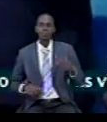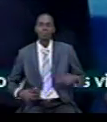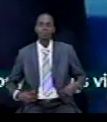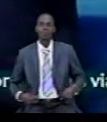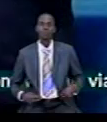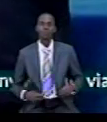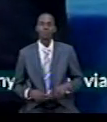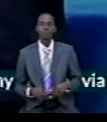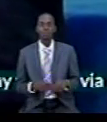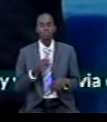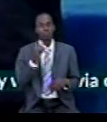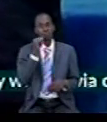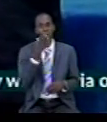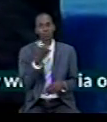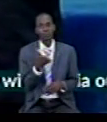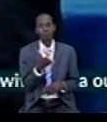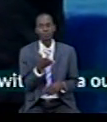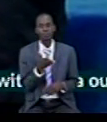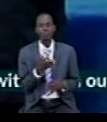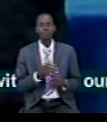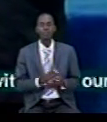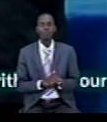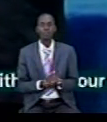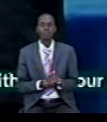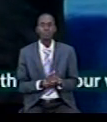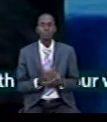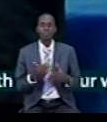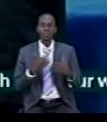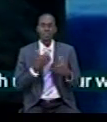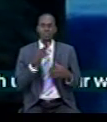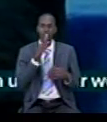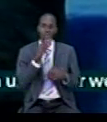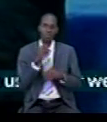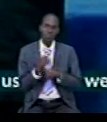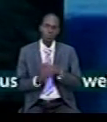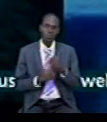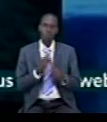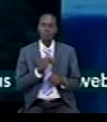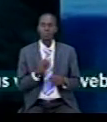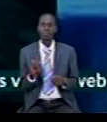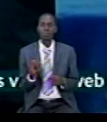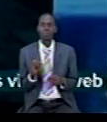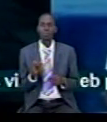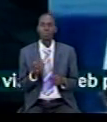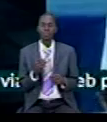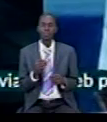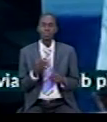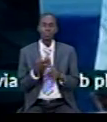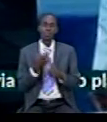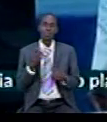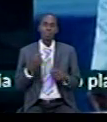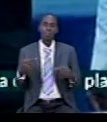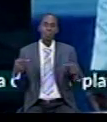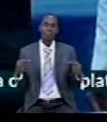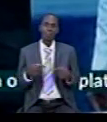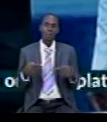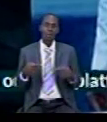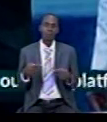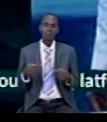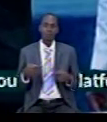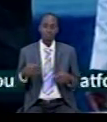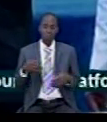This woman, she's from Mariga. She has been suffering from pain on her abdomen